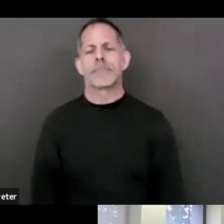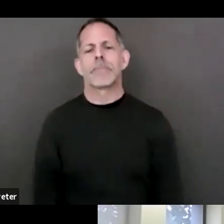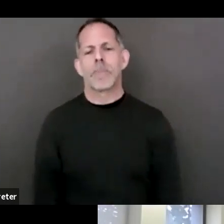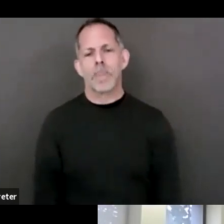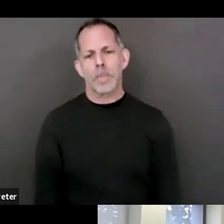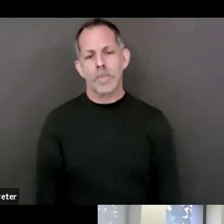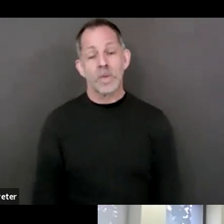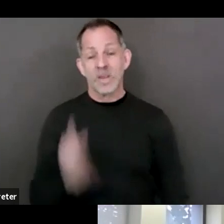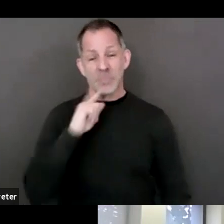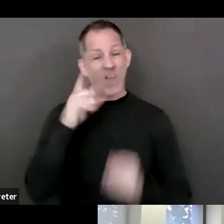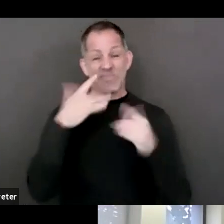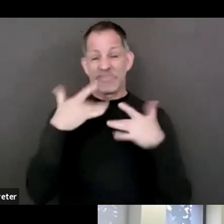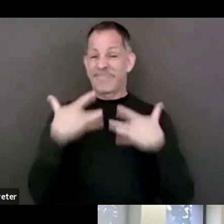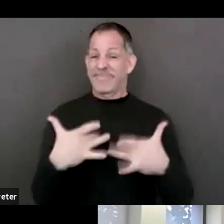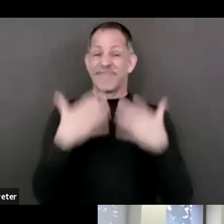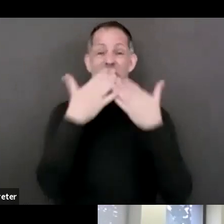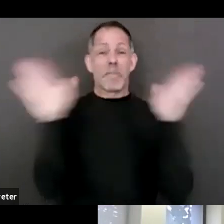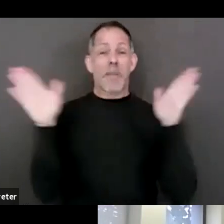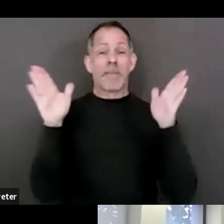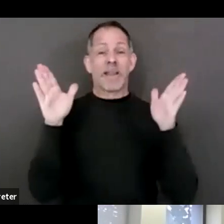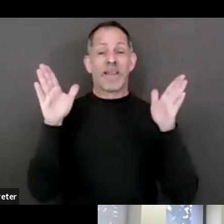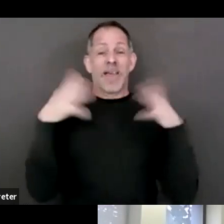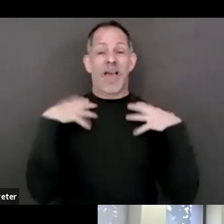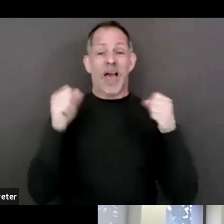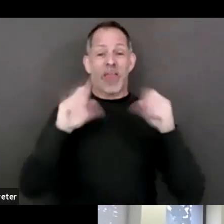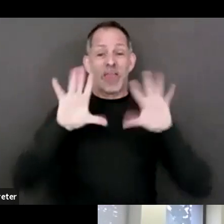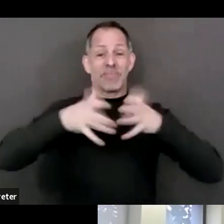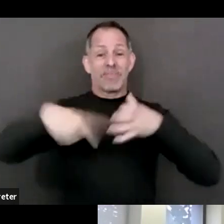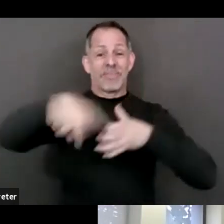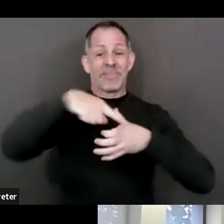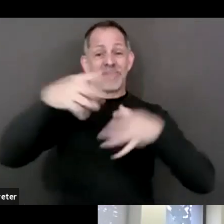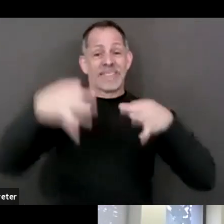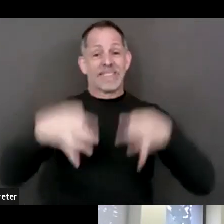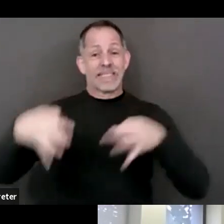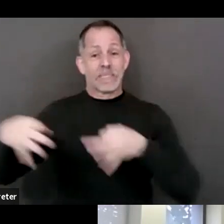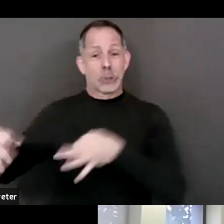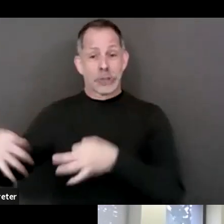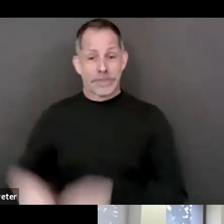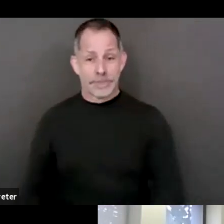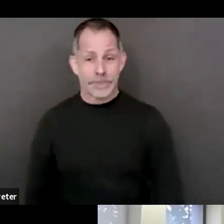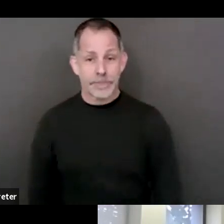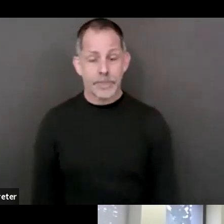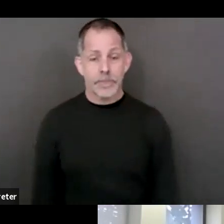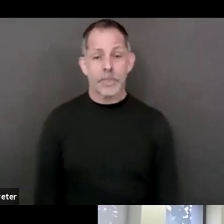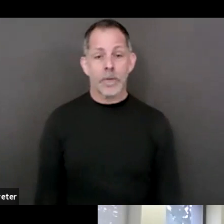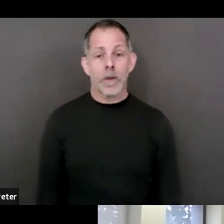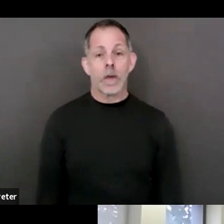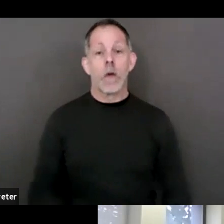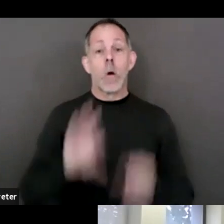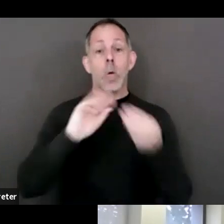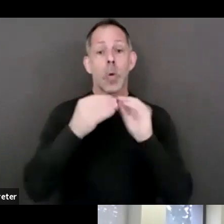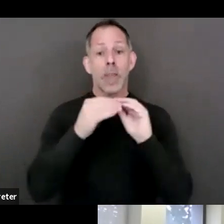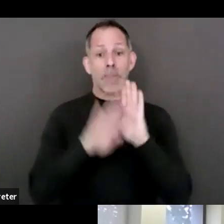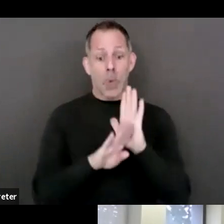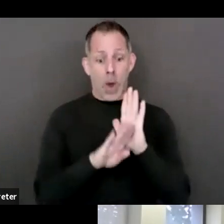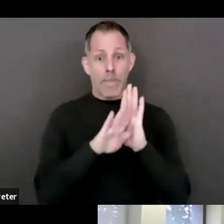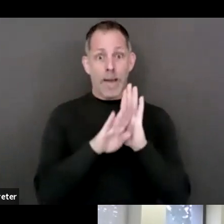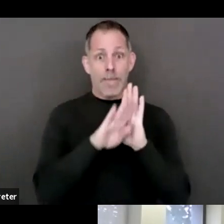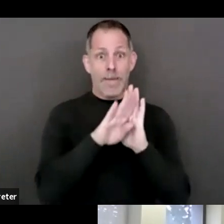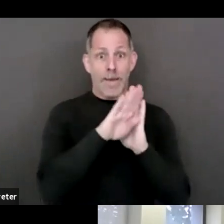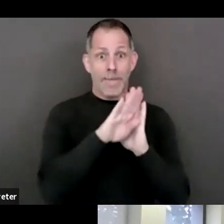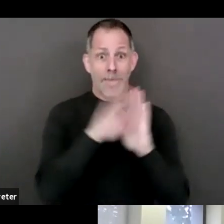state was on the verge of slipping, the governor changed how they evaluate the metrics. Have you heard anything from the state about changing the metrics